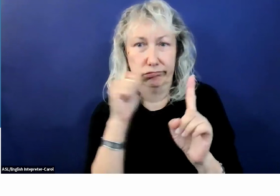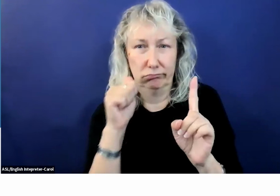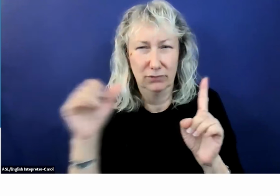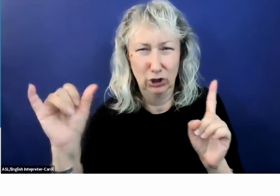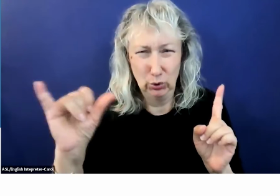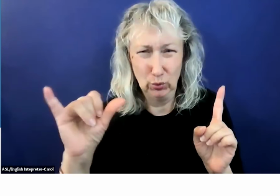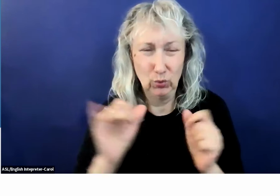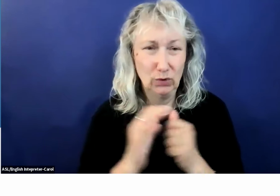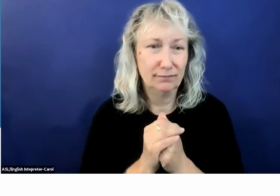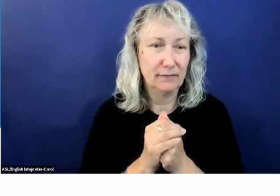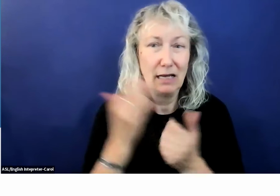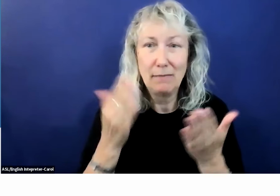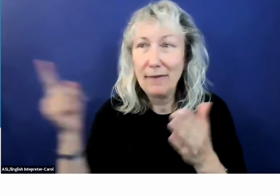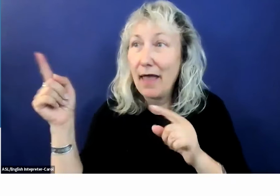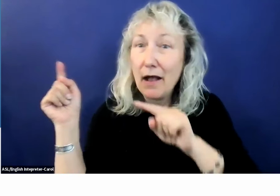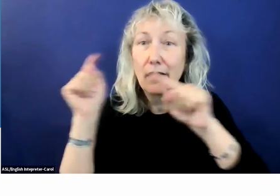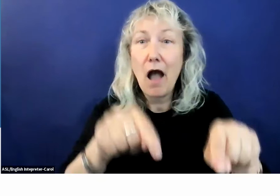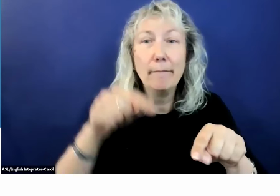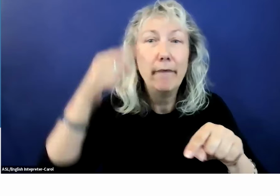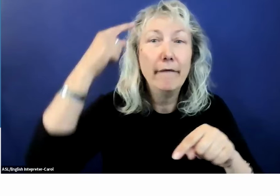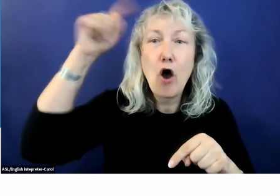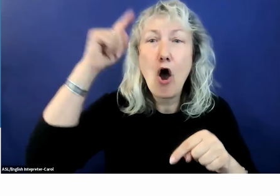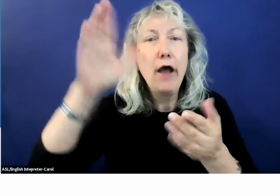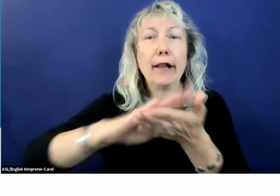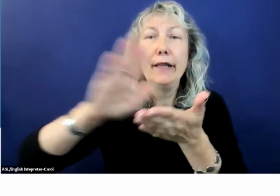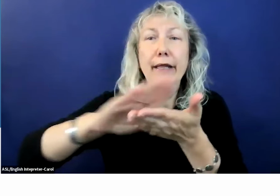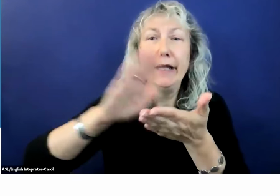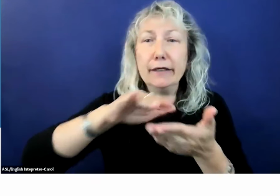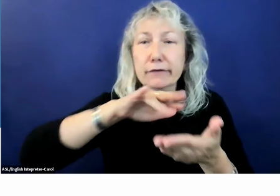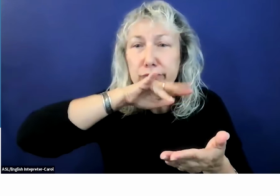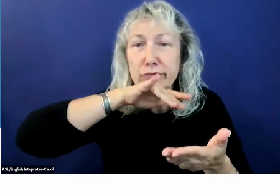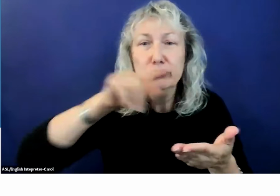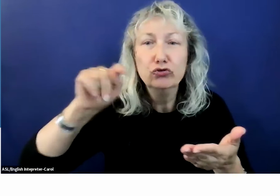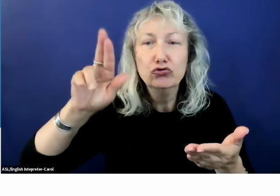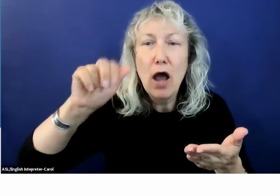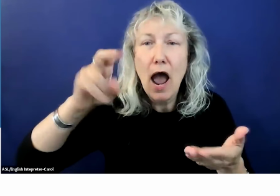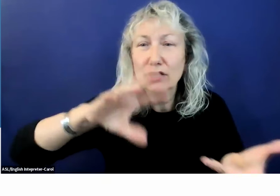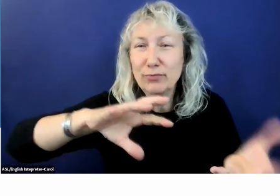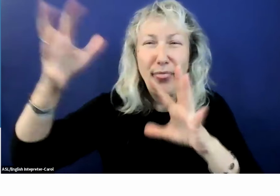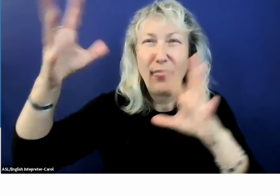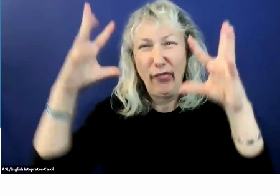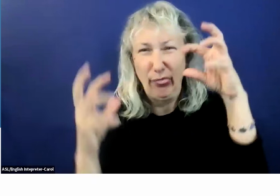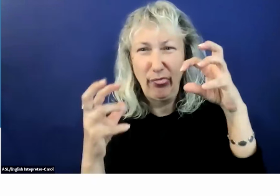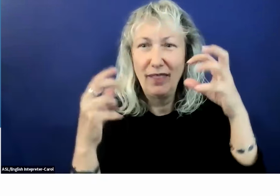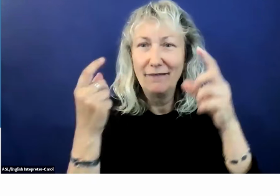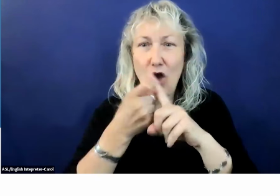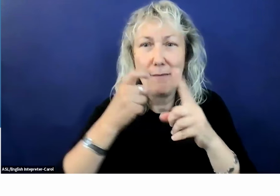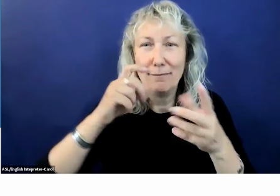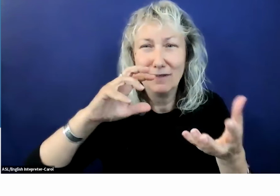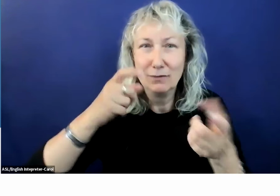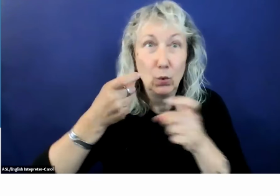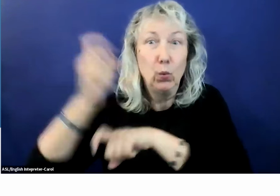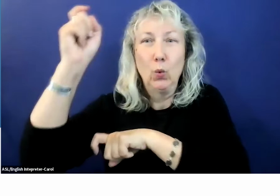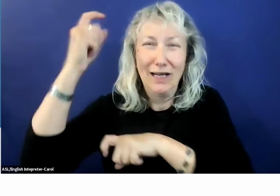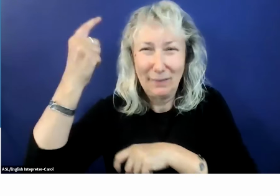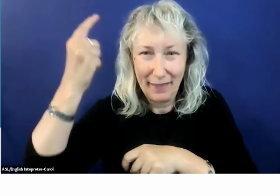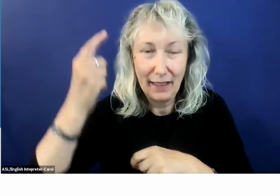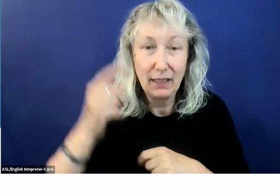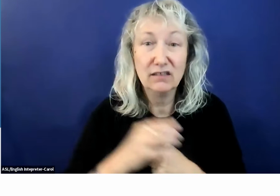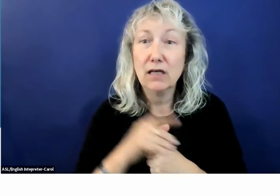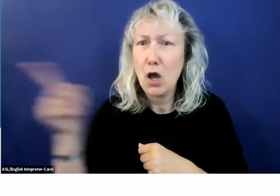a mitigation company or a construction company. And they often will use